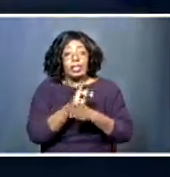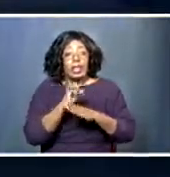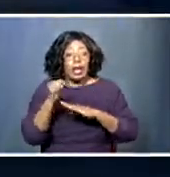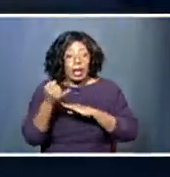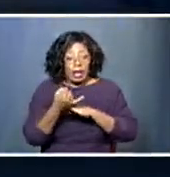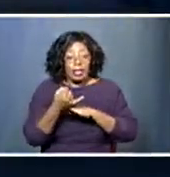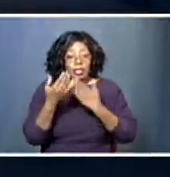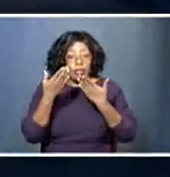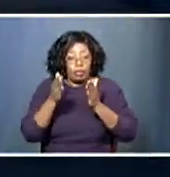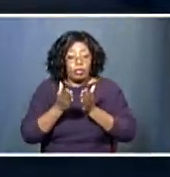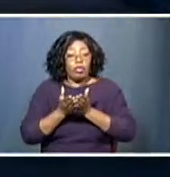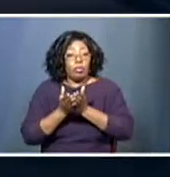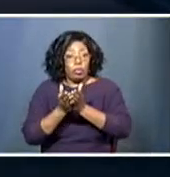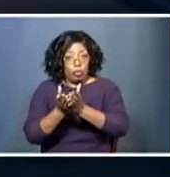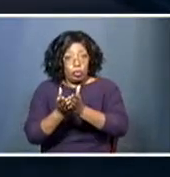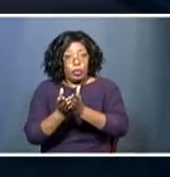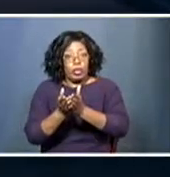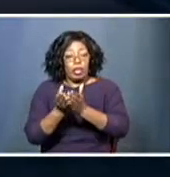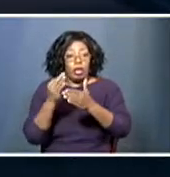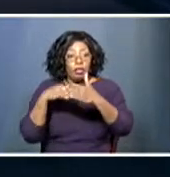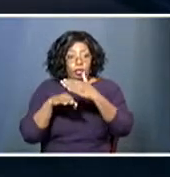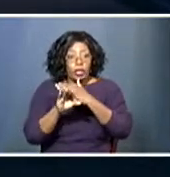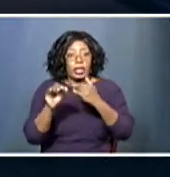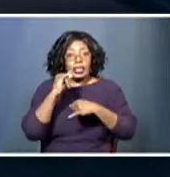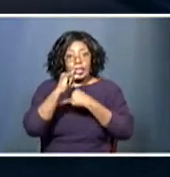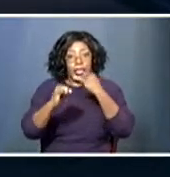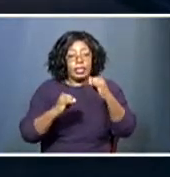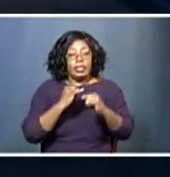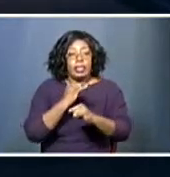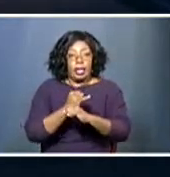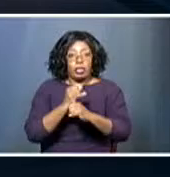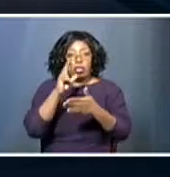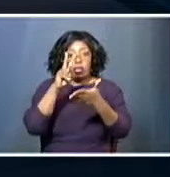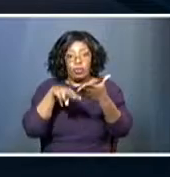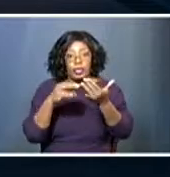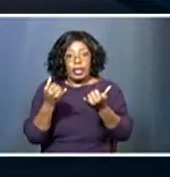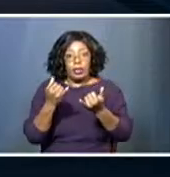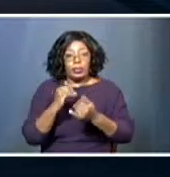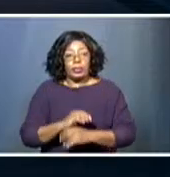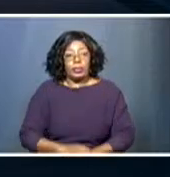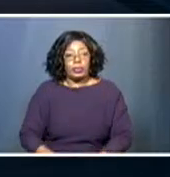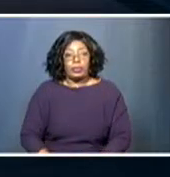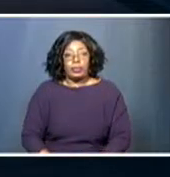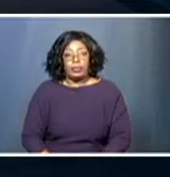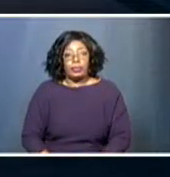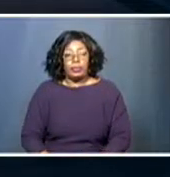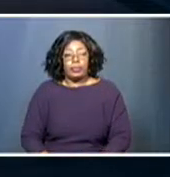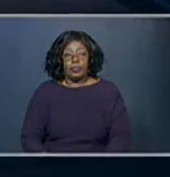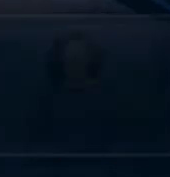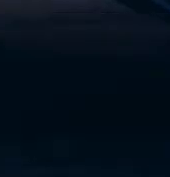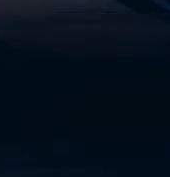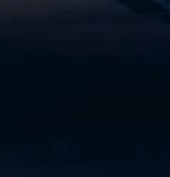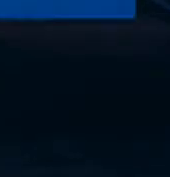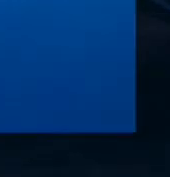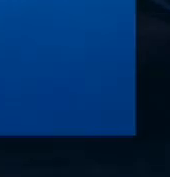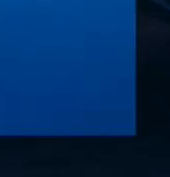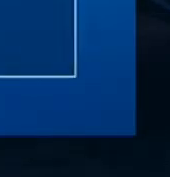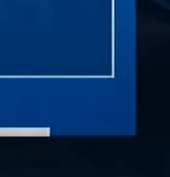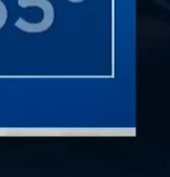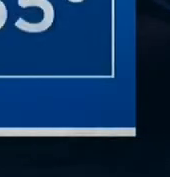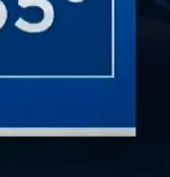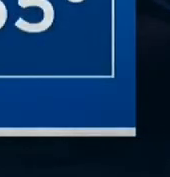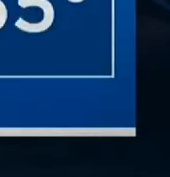That's going to do it for your boating forecast. It's time now for your international temperatures, and they are brought to you by Royal Star Assurance.